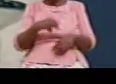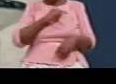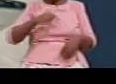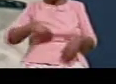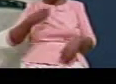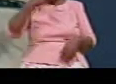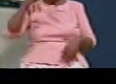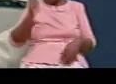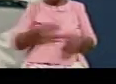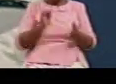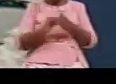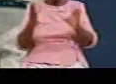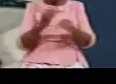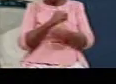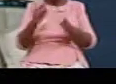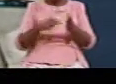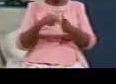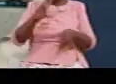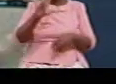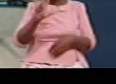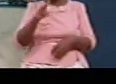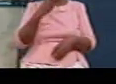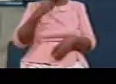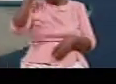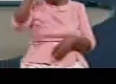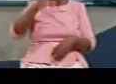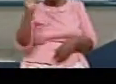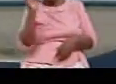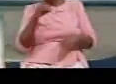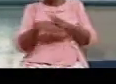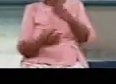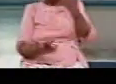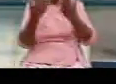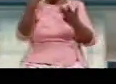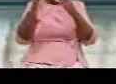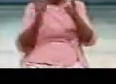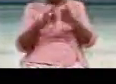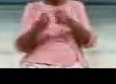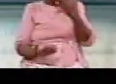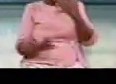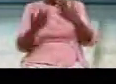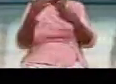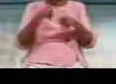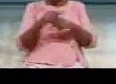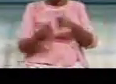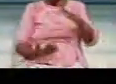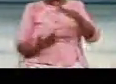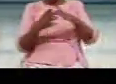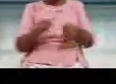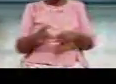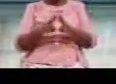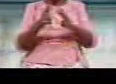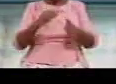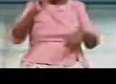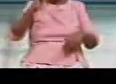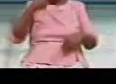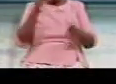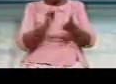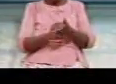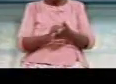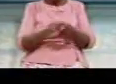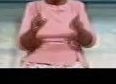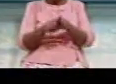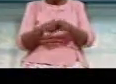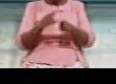and Abednego and throw them into the furnace. And the fire, the flame was so serious that even those people